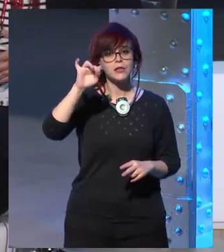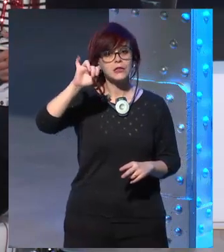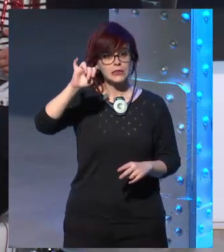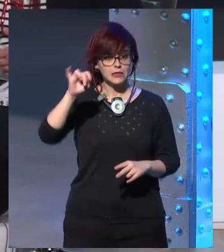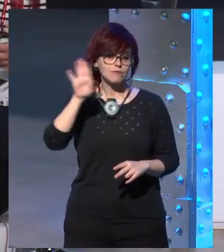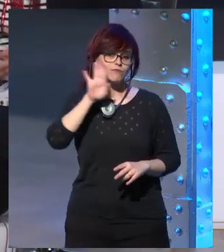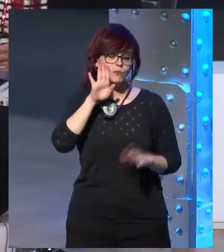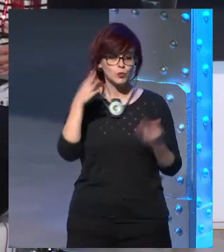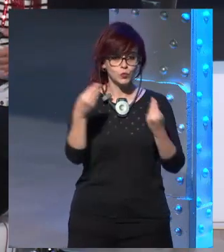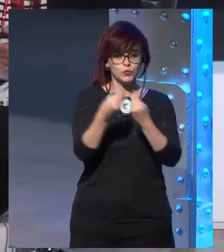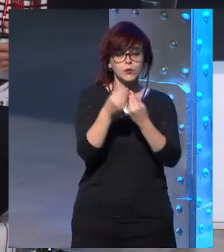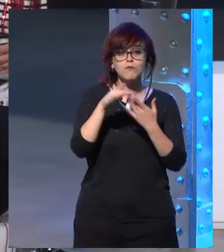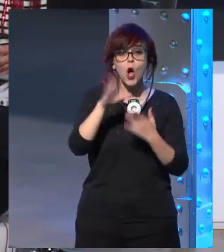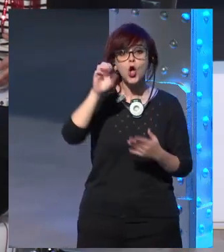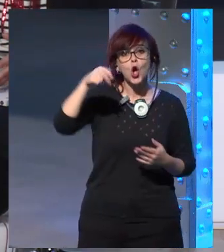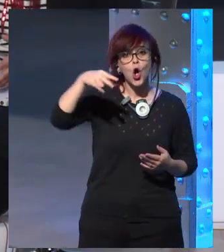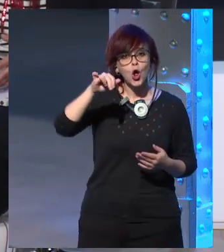what